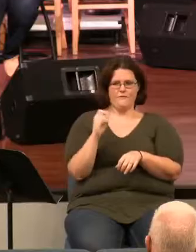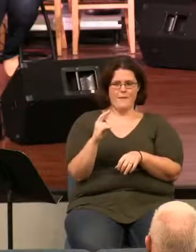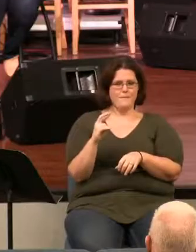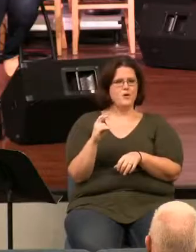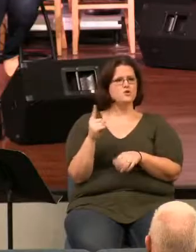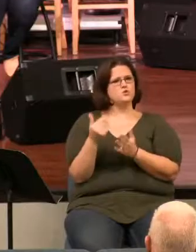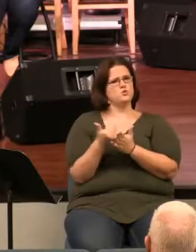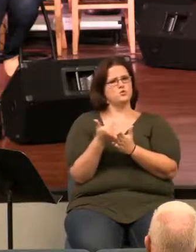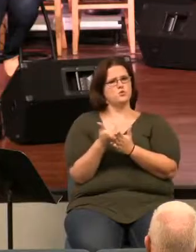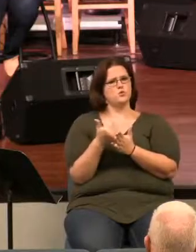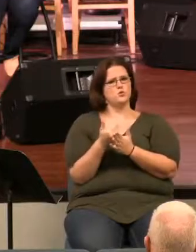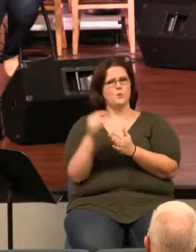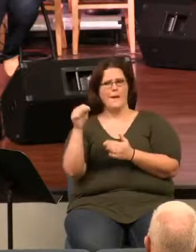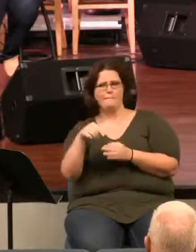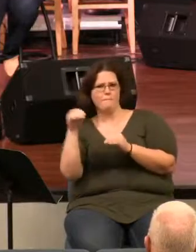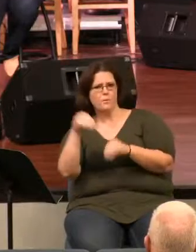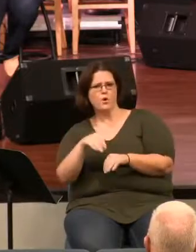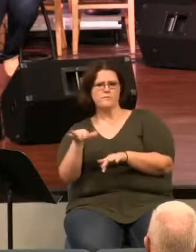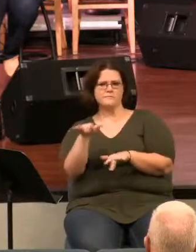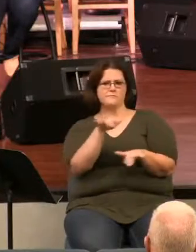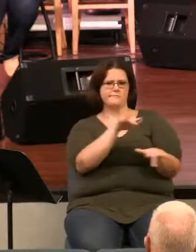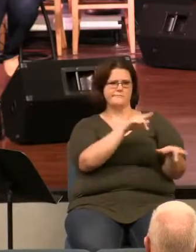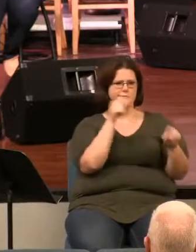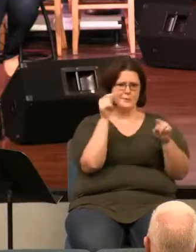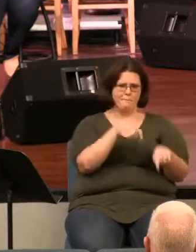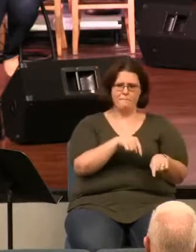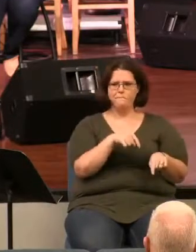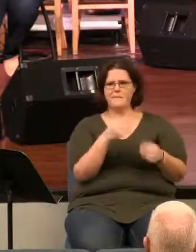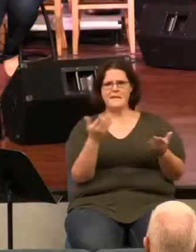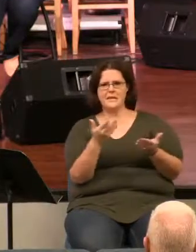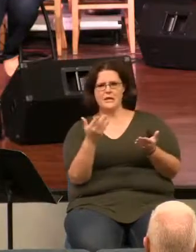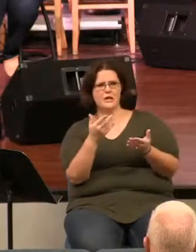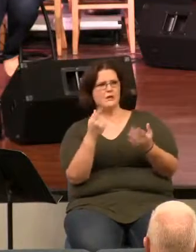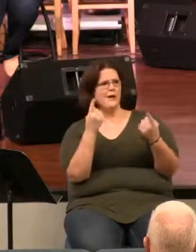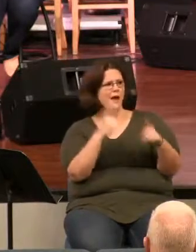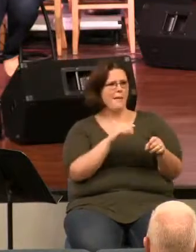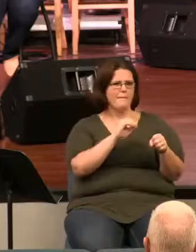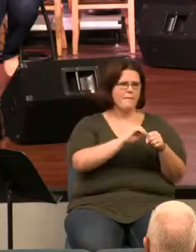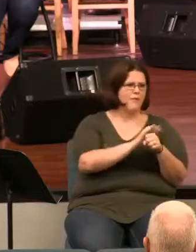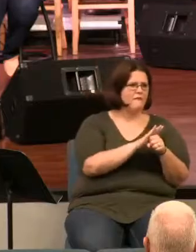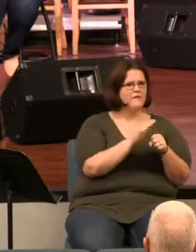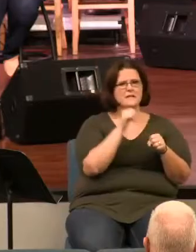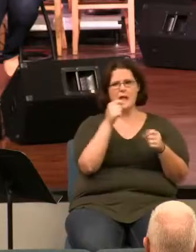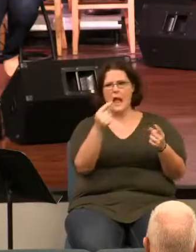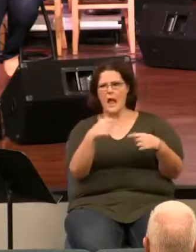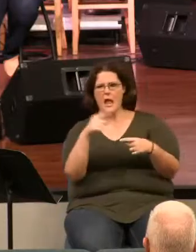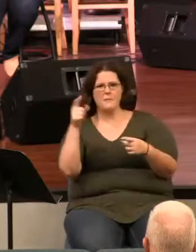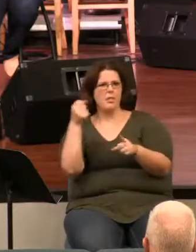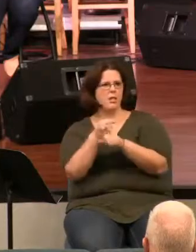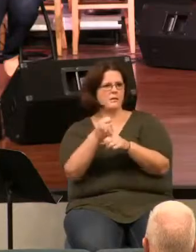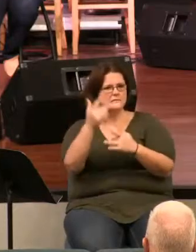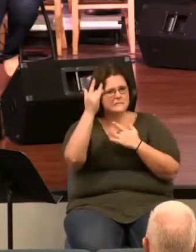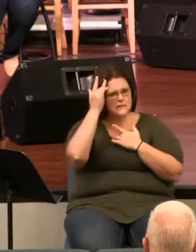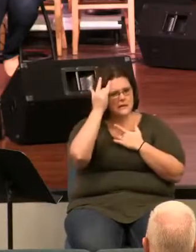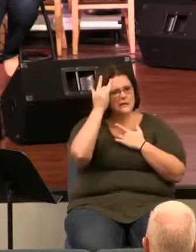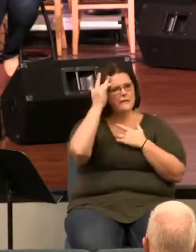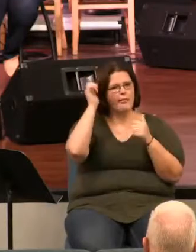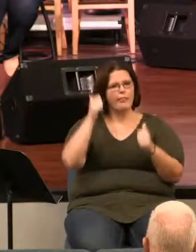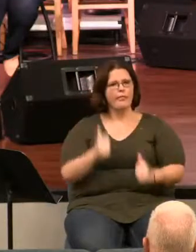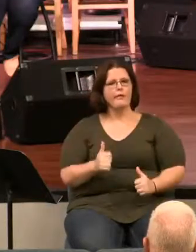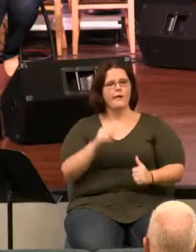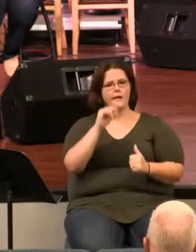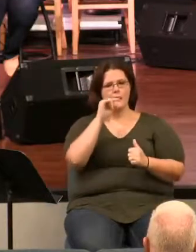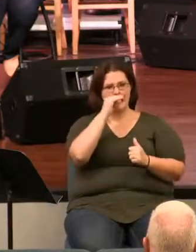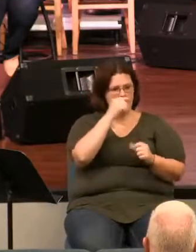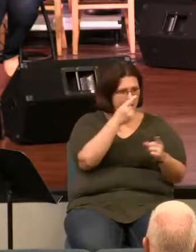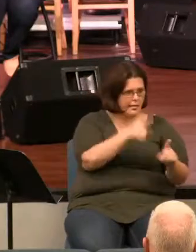relatively new to town and came to Centerview, and then the pandemic, and so hadn't been able to come and got sick, and her kids had